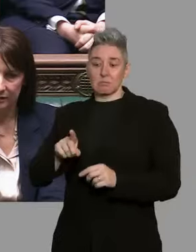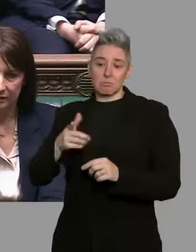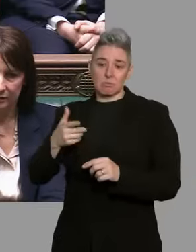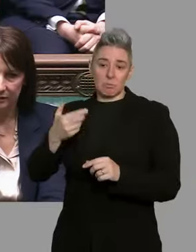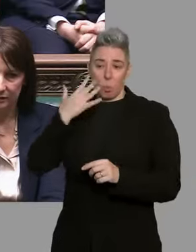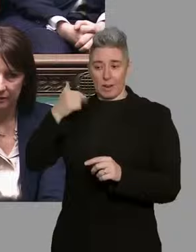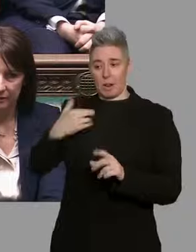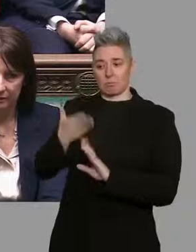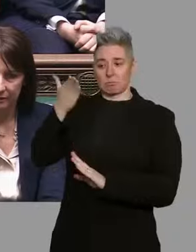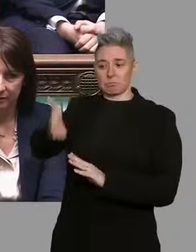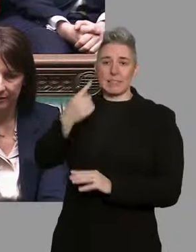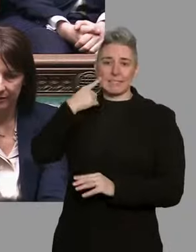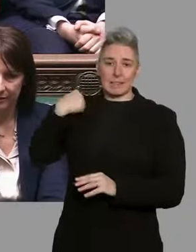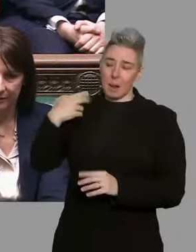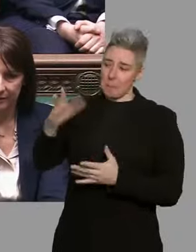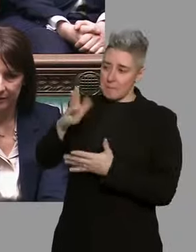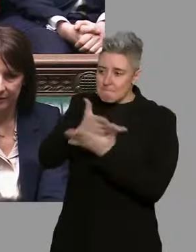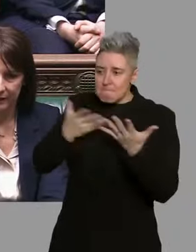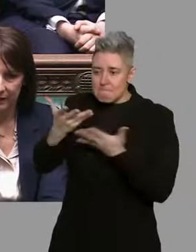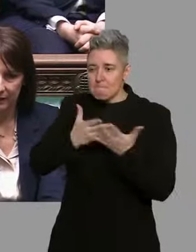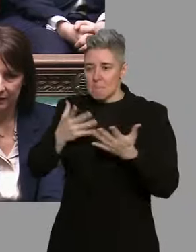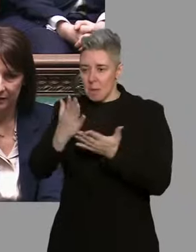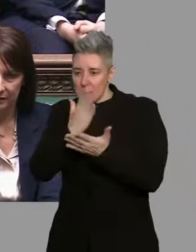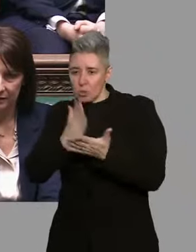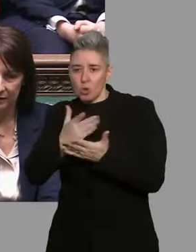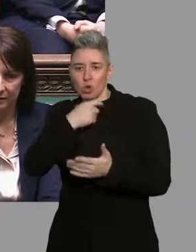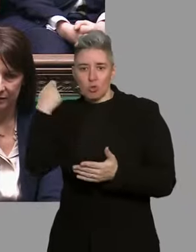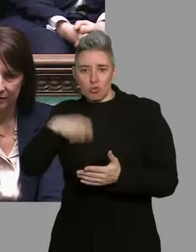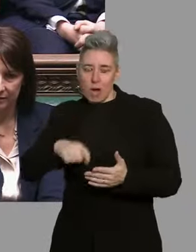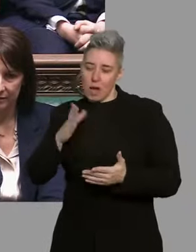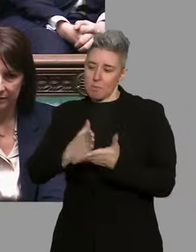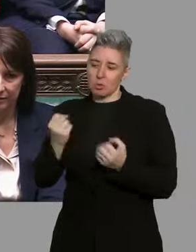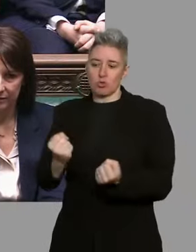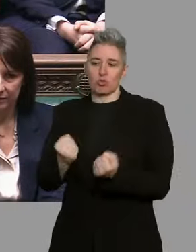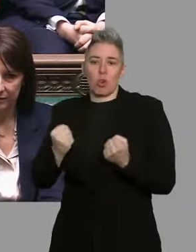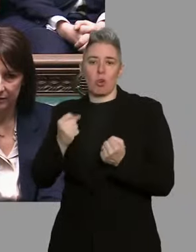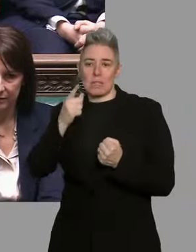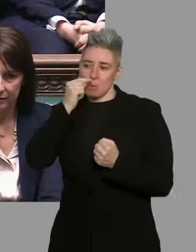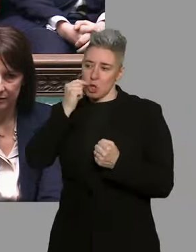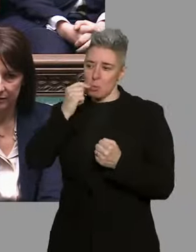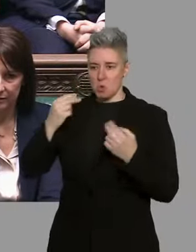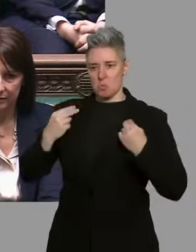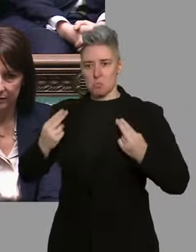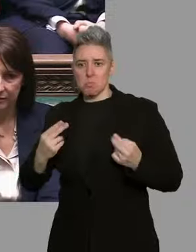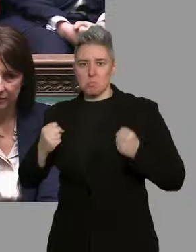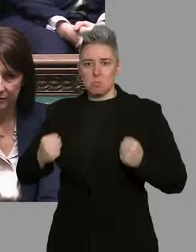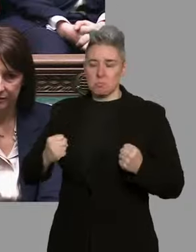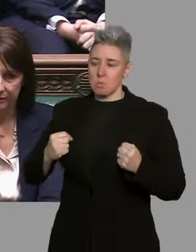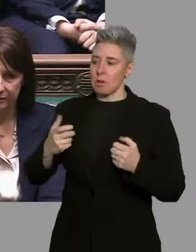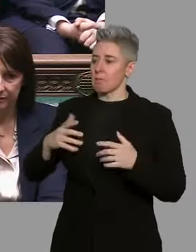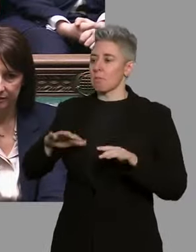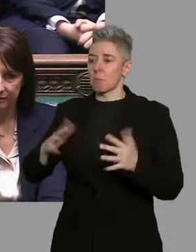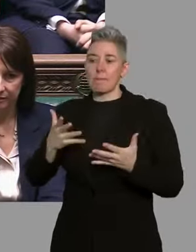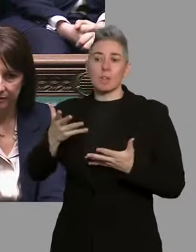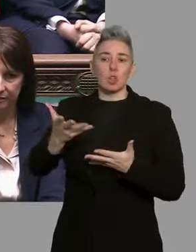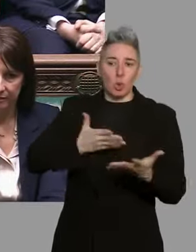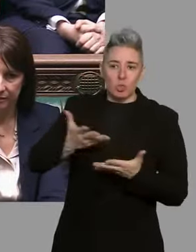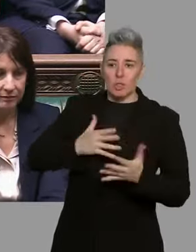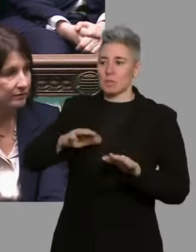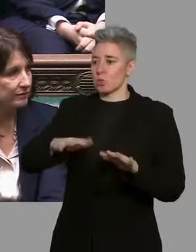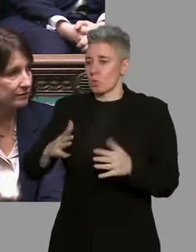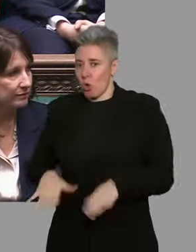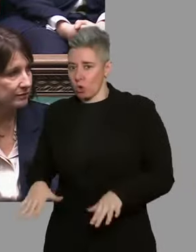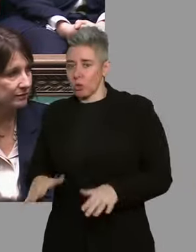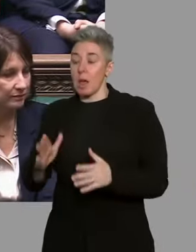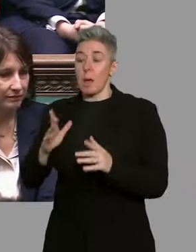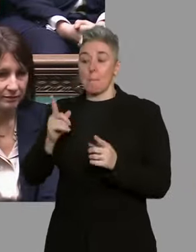in the strongest possible position, whether in negotiations or not, and be absolutely clear that this conflict could be ended straight